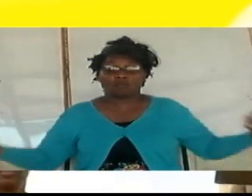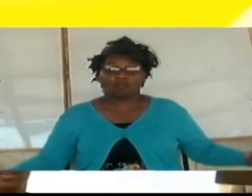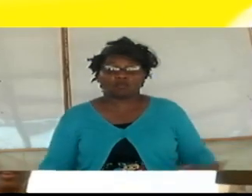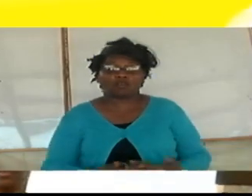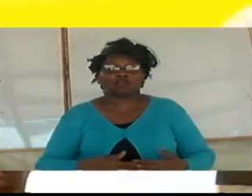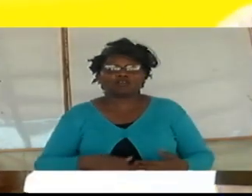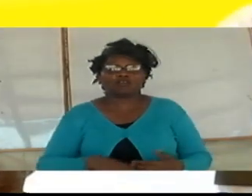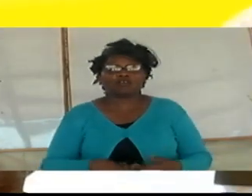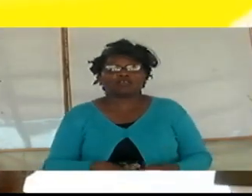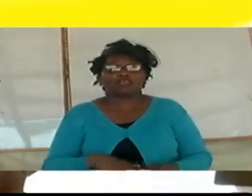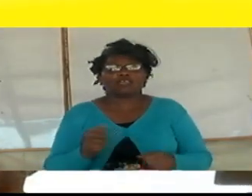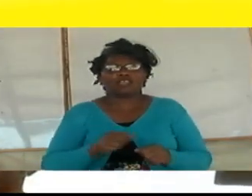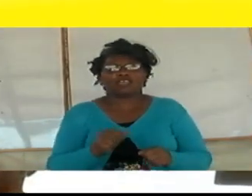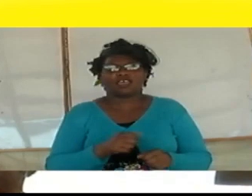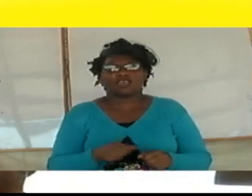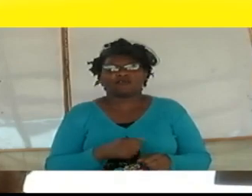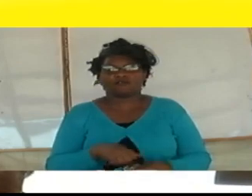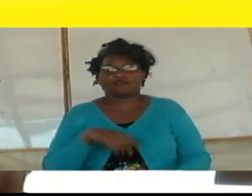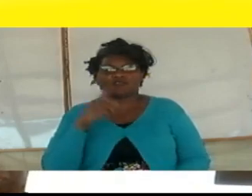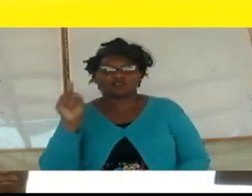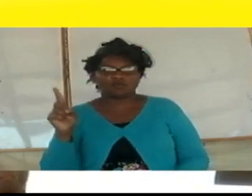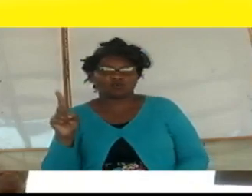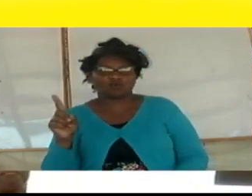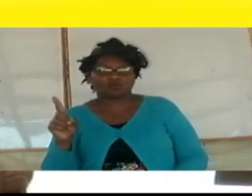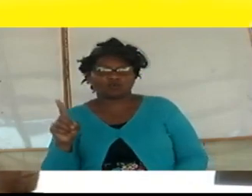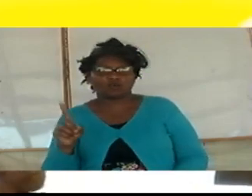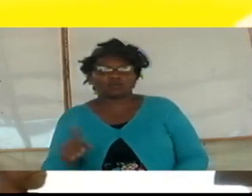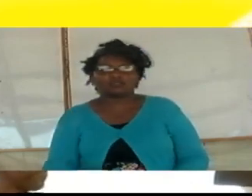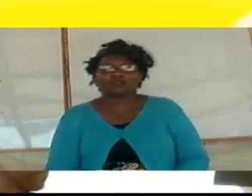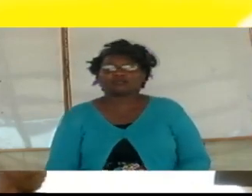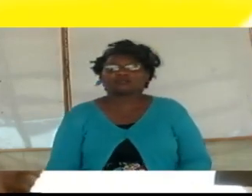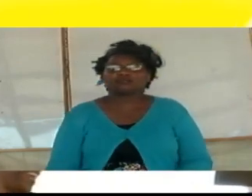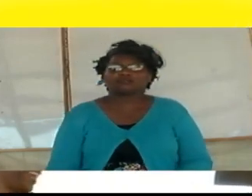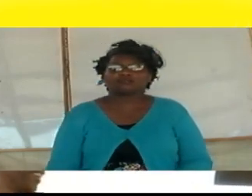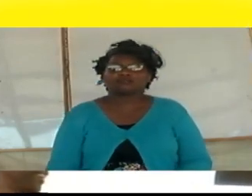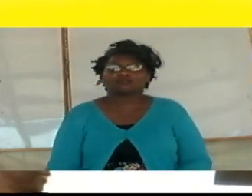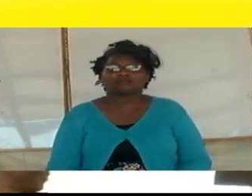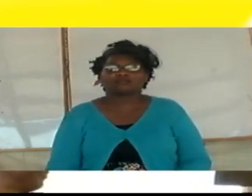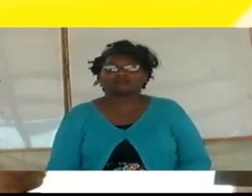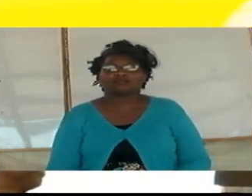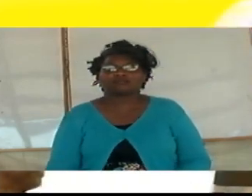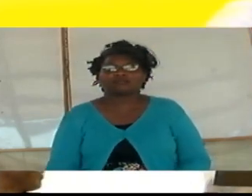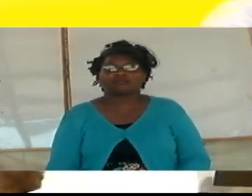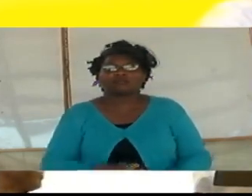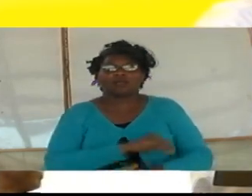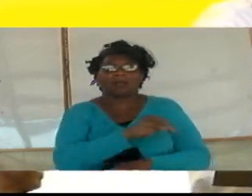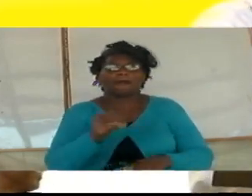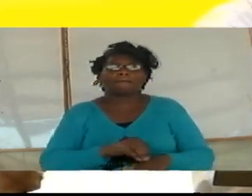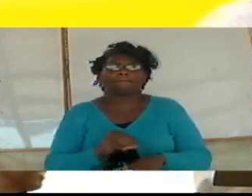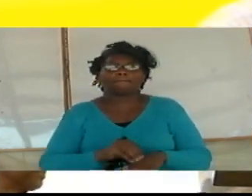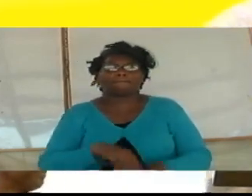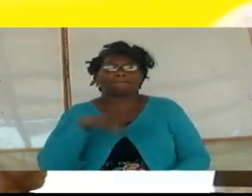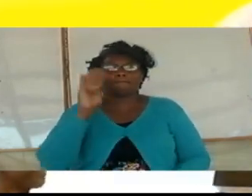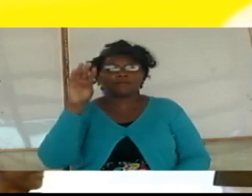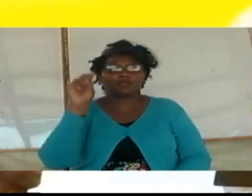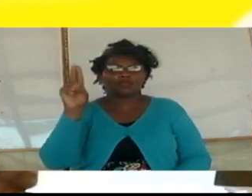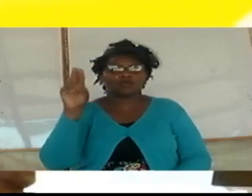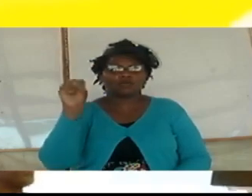sing. Like mommy. All right, I don't know. But come, Minister Boucher, just come and greet this